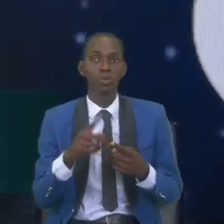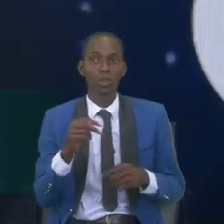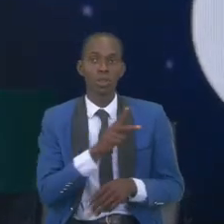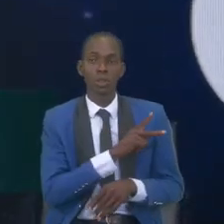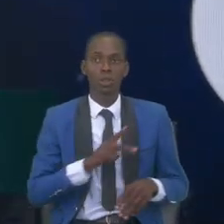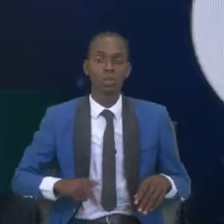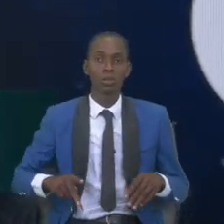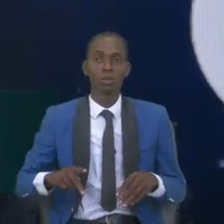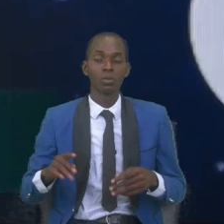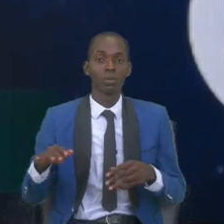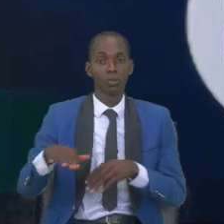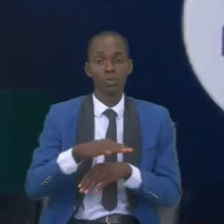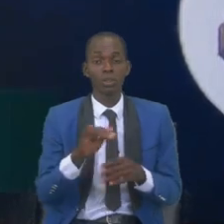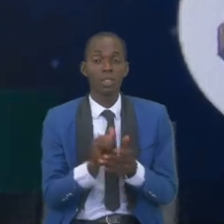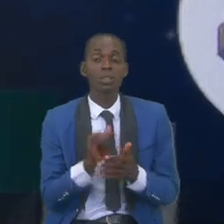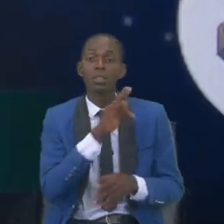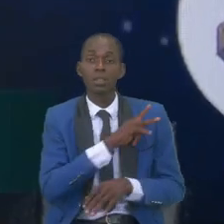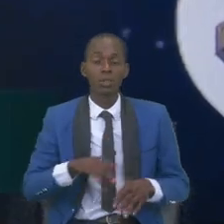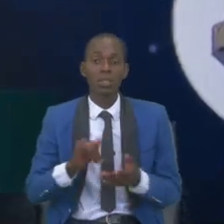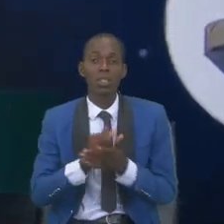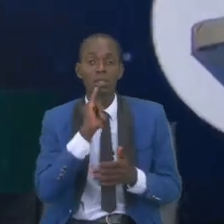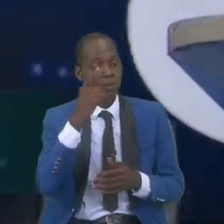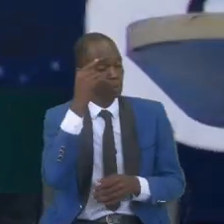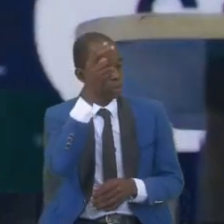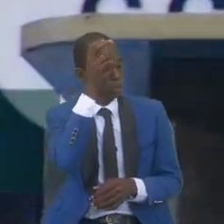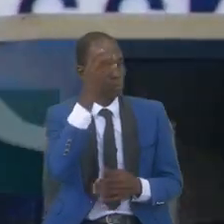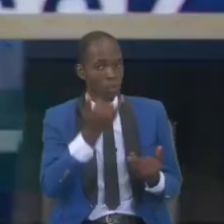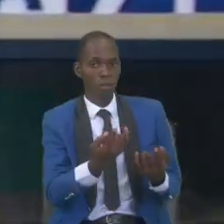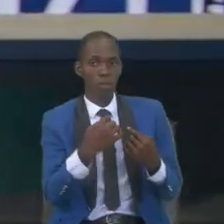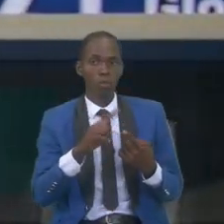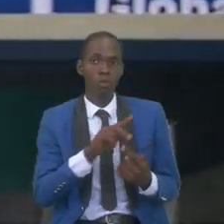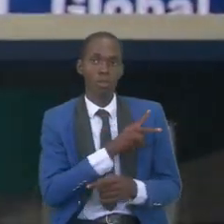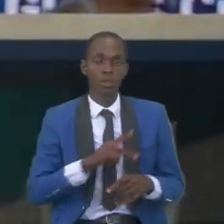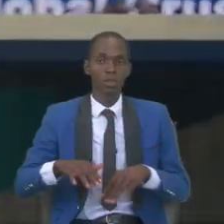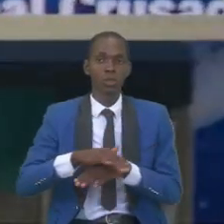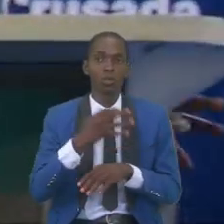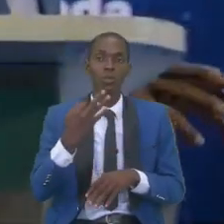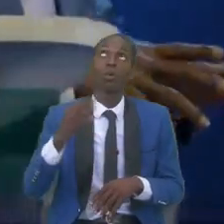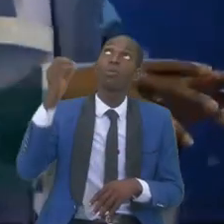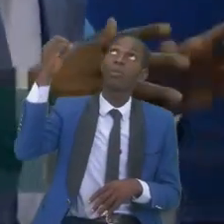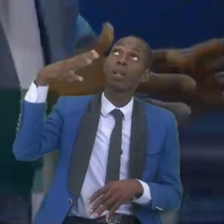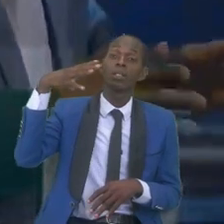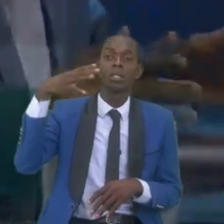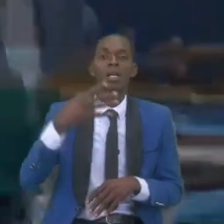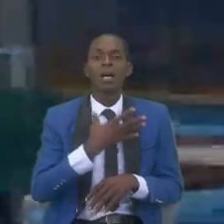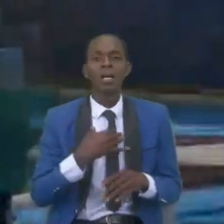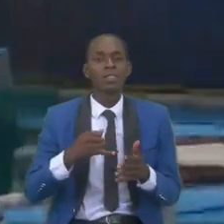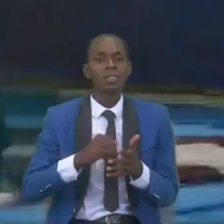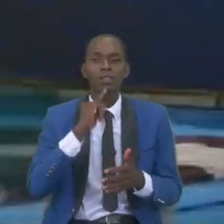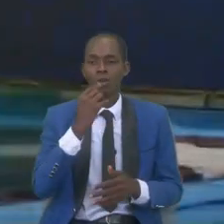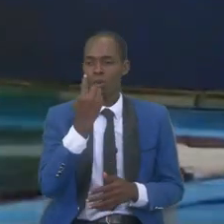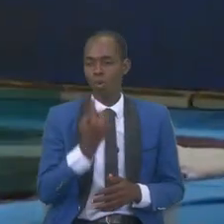darkness, and you have come into the kingdom of light. It's only then that we can say that you